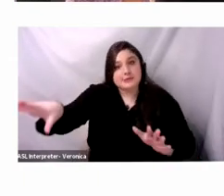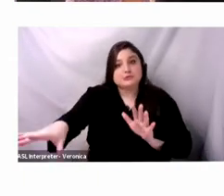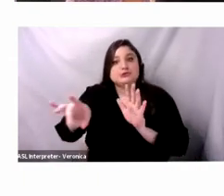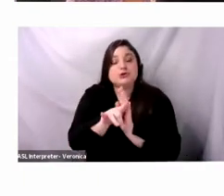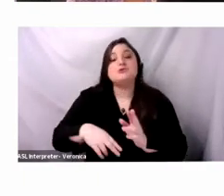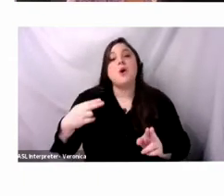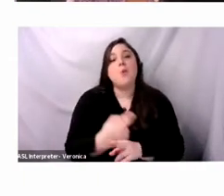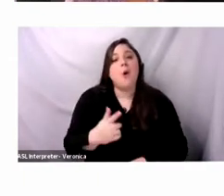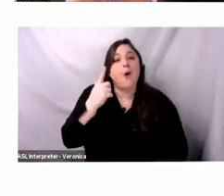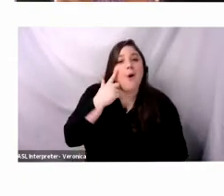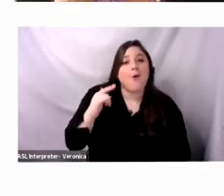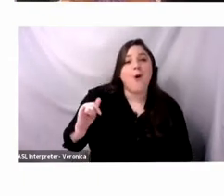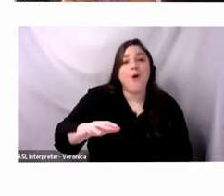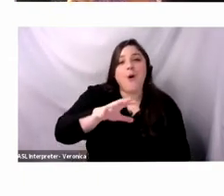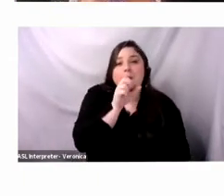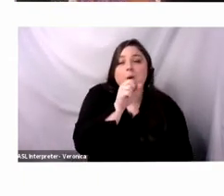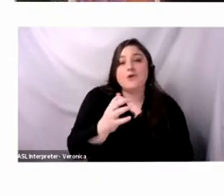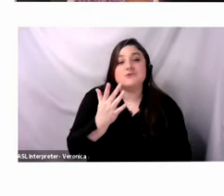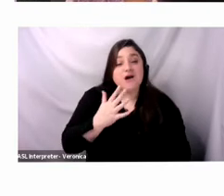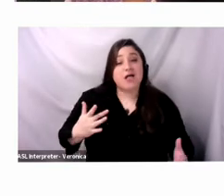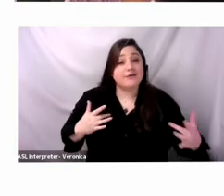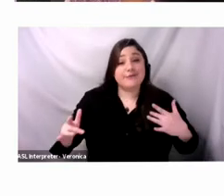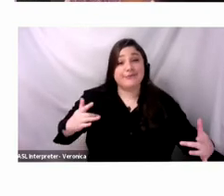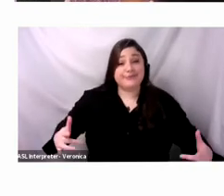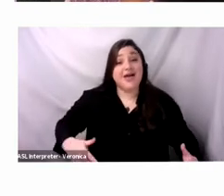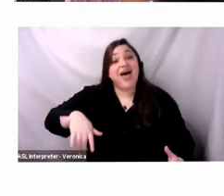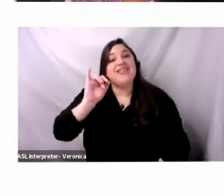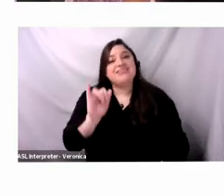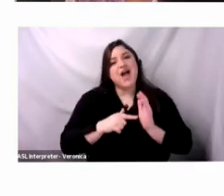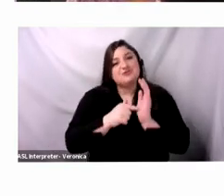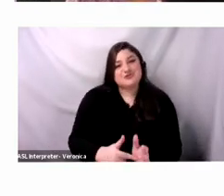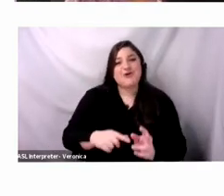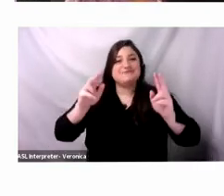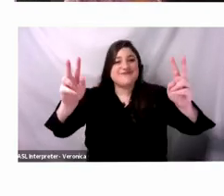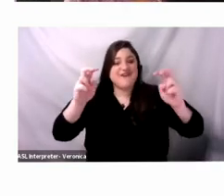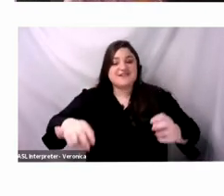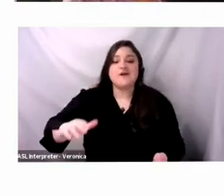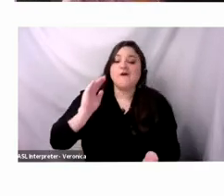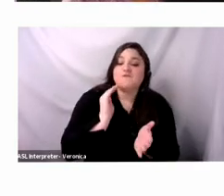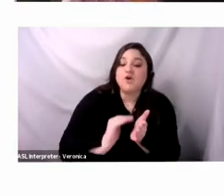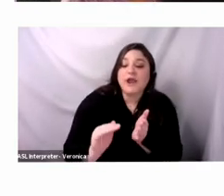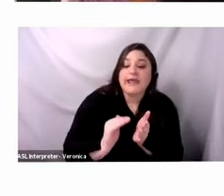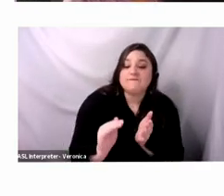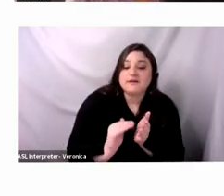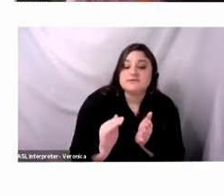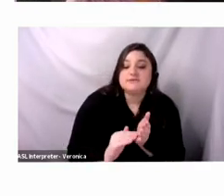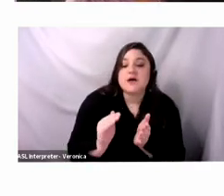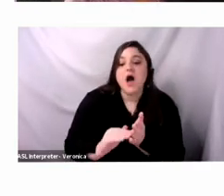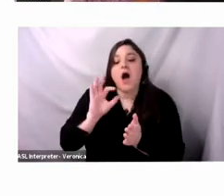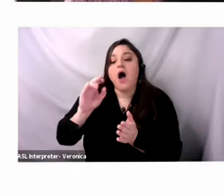and tolerance of the quote-unquote one who strays into your path. A little side eye to the former